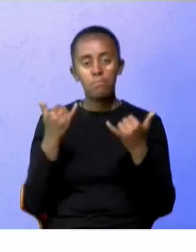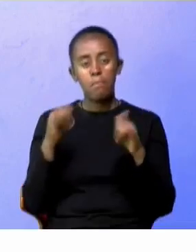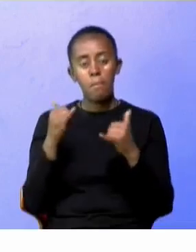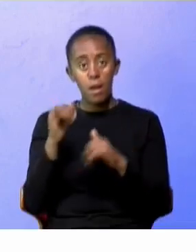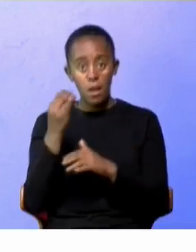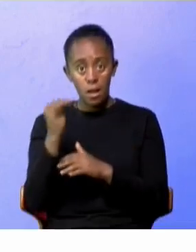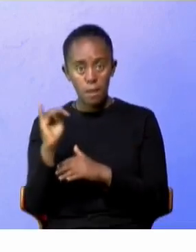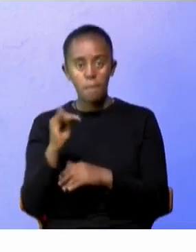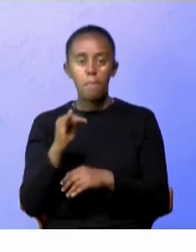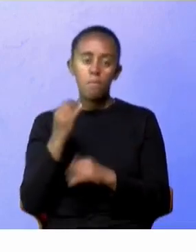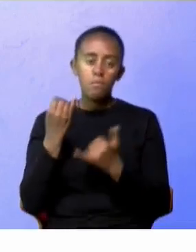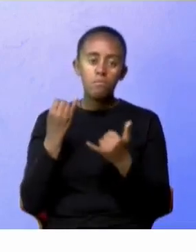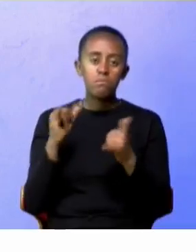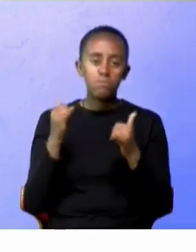my guitar